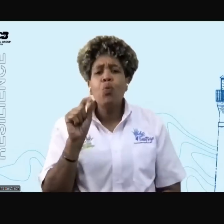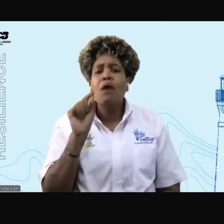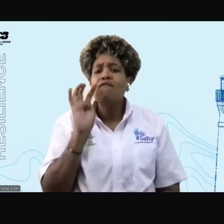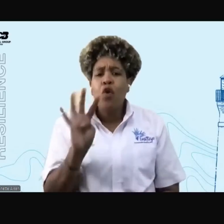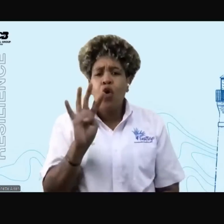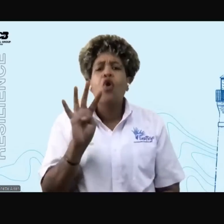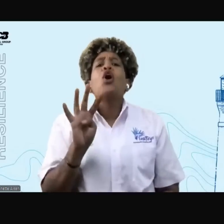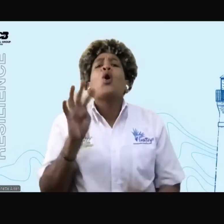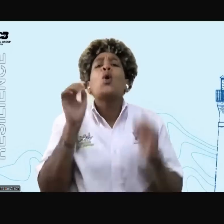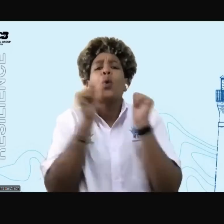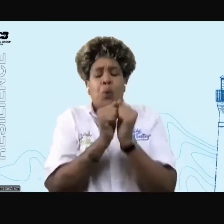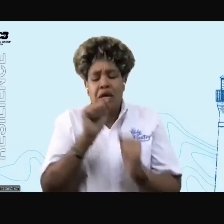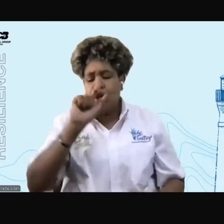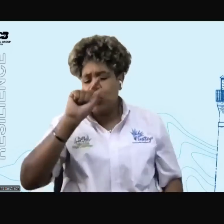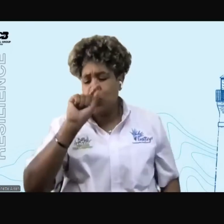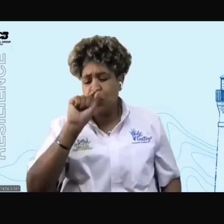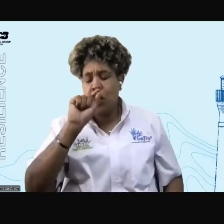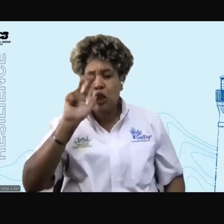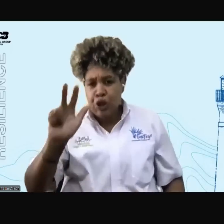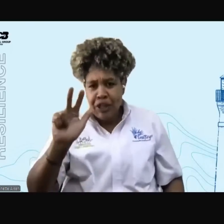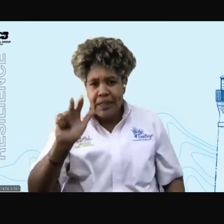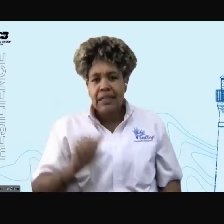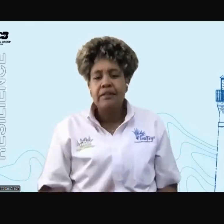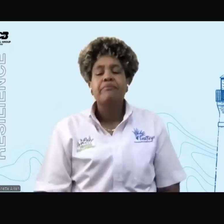2024 with 2023.